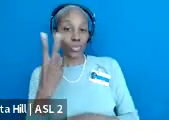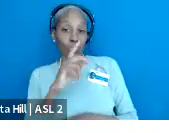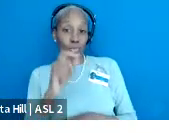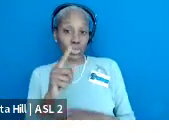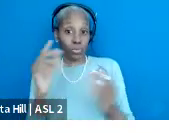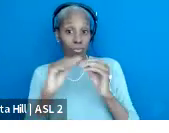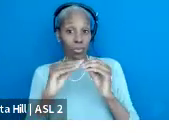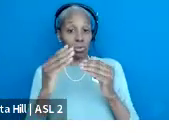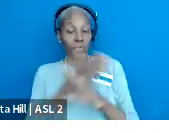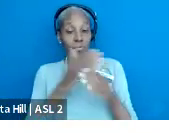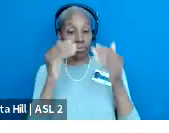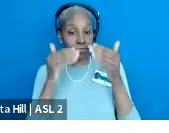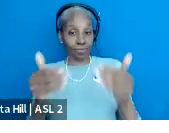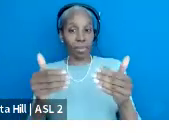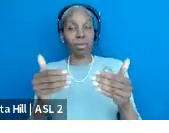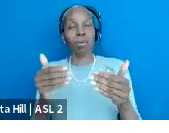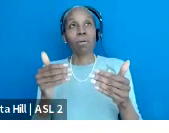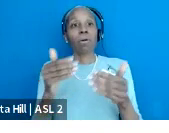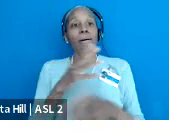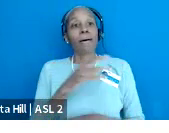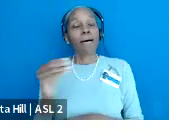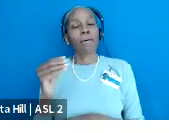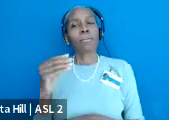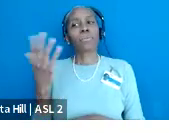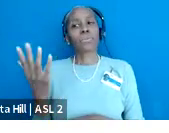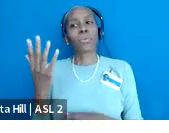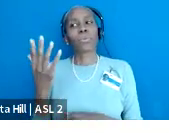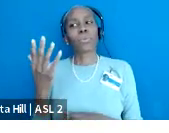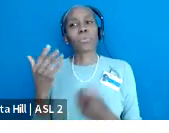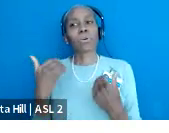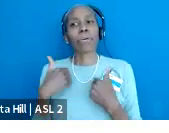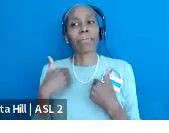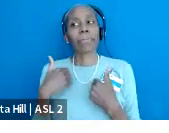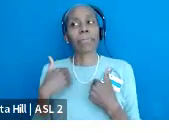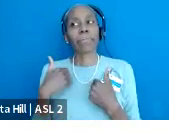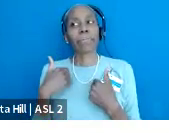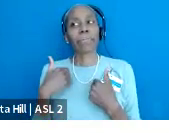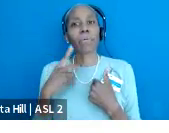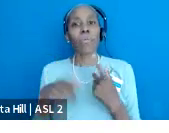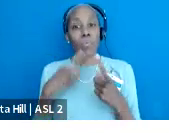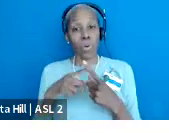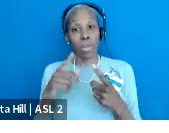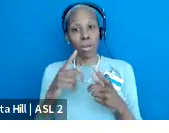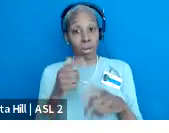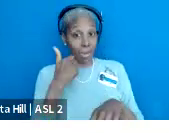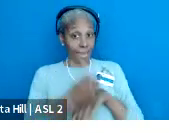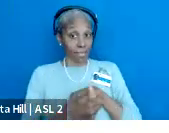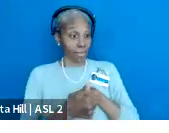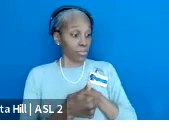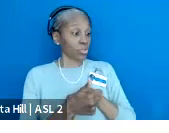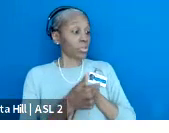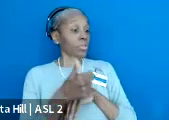questions before we go on. And so is there, when an allegation is made that is